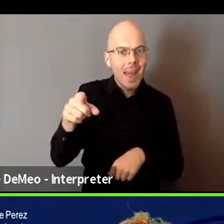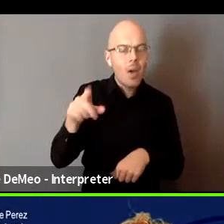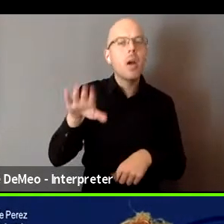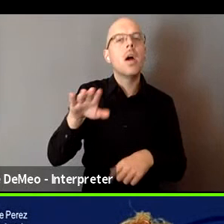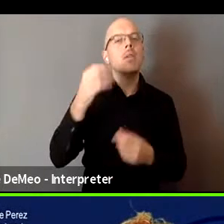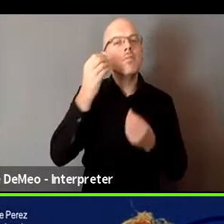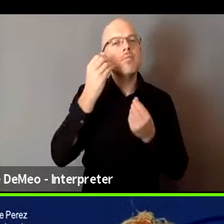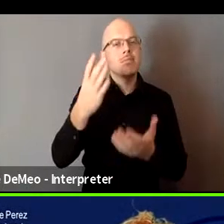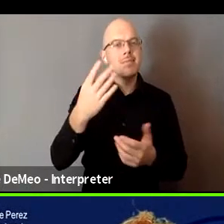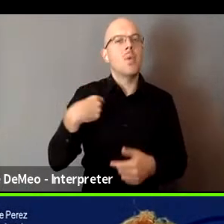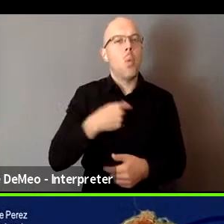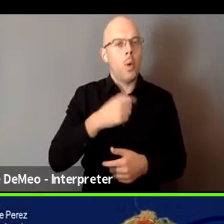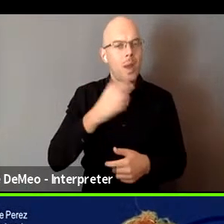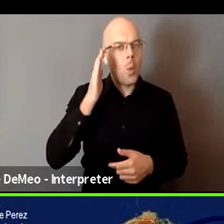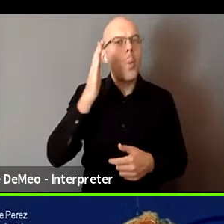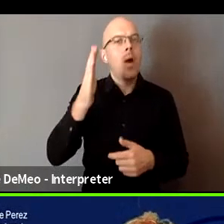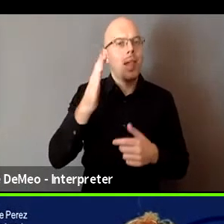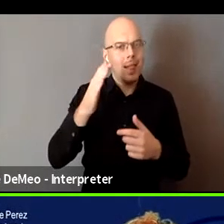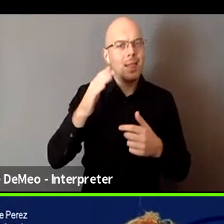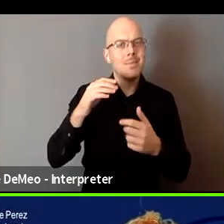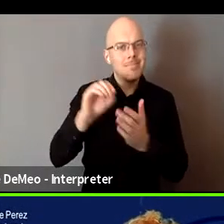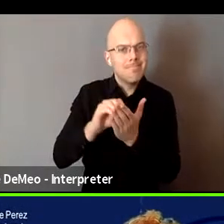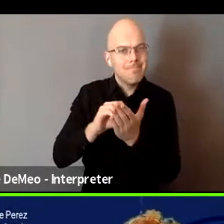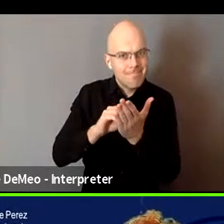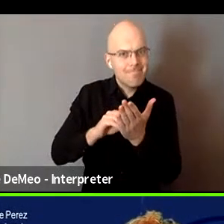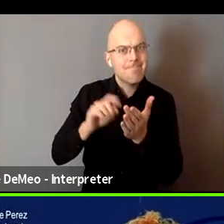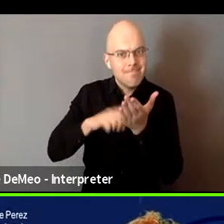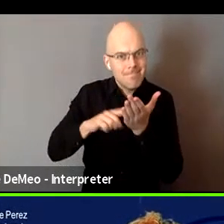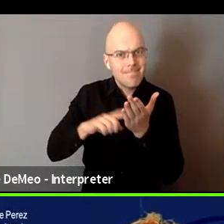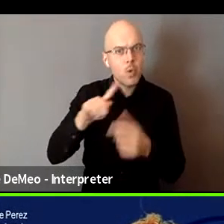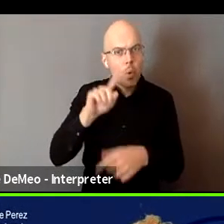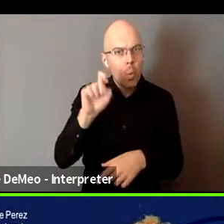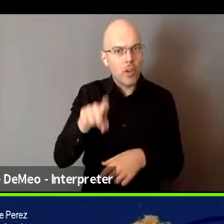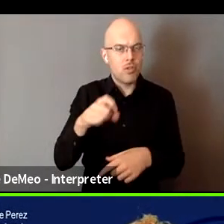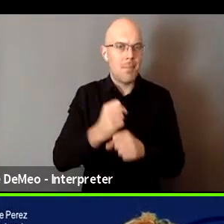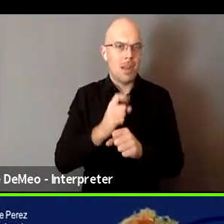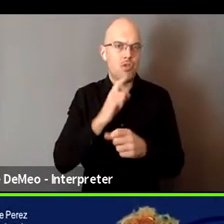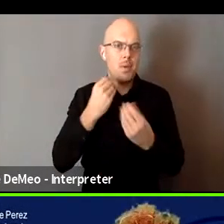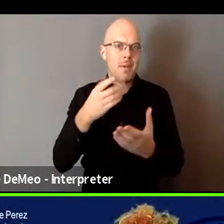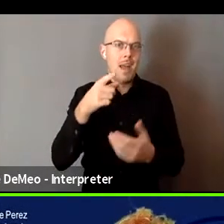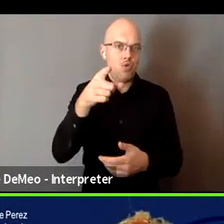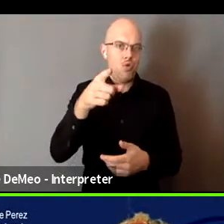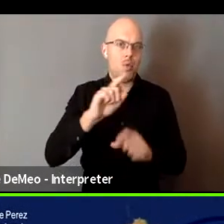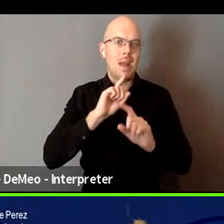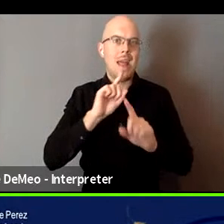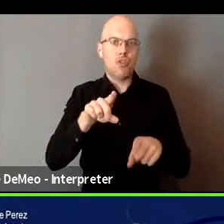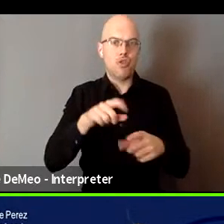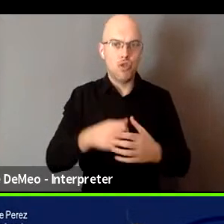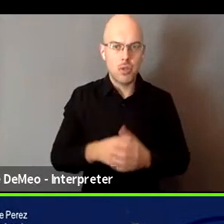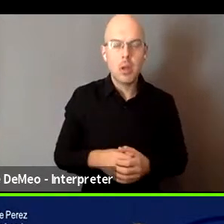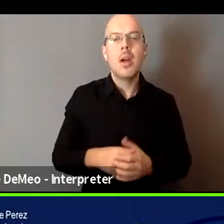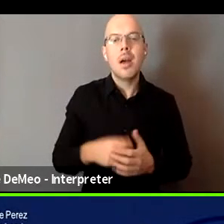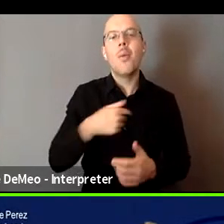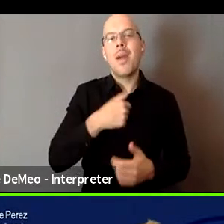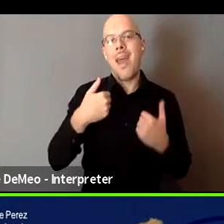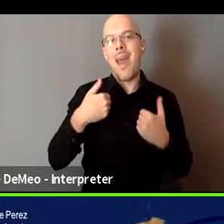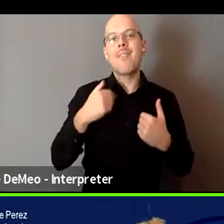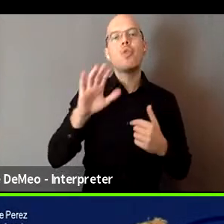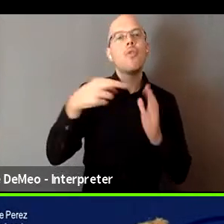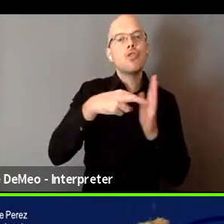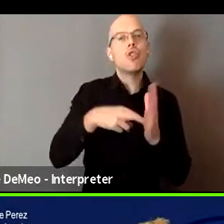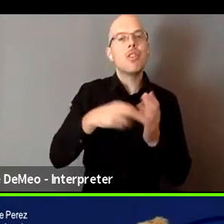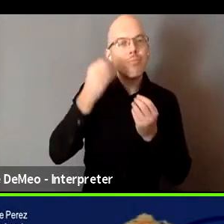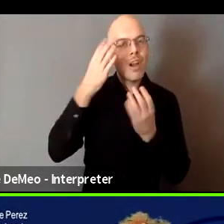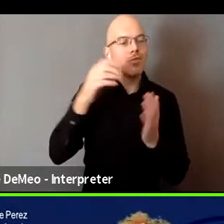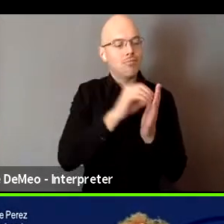will do our due diligence to get you responses. We do have information from your registration to send